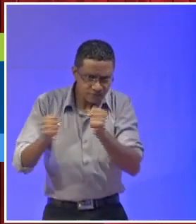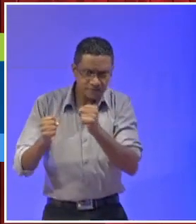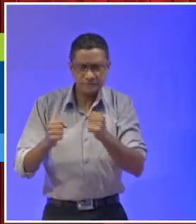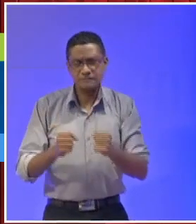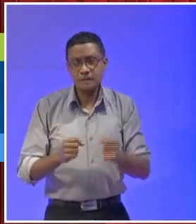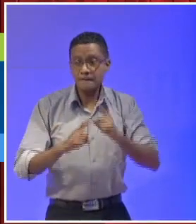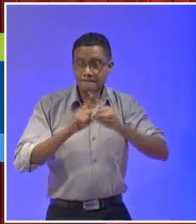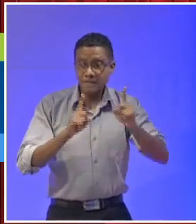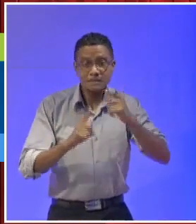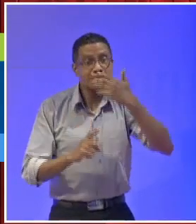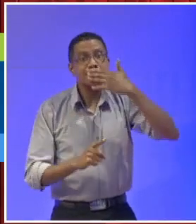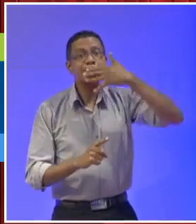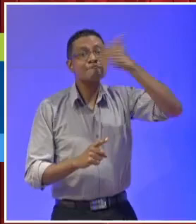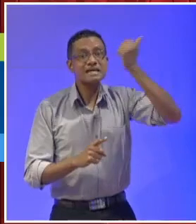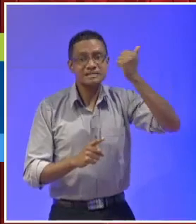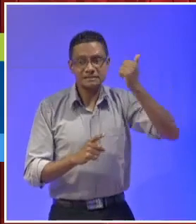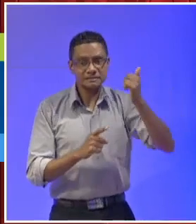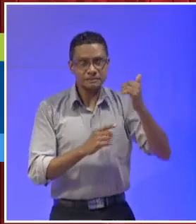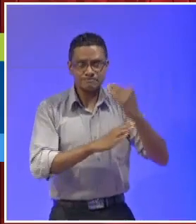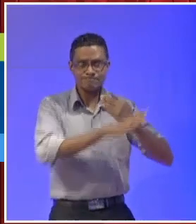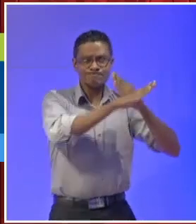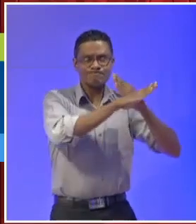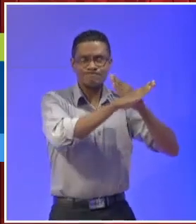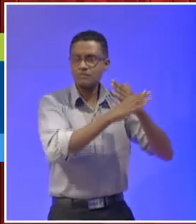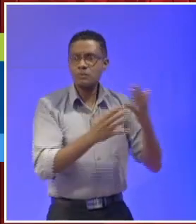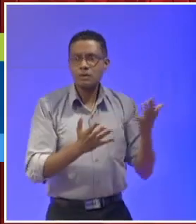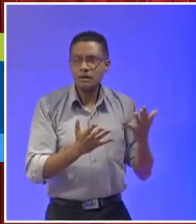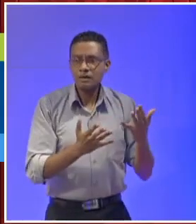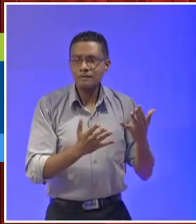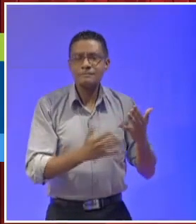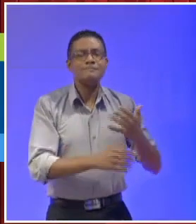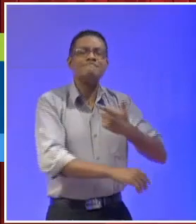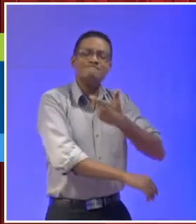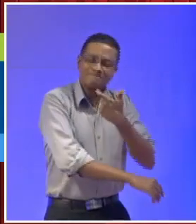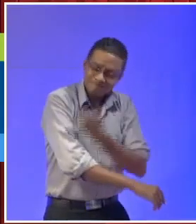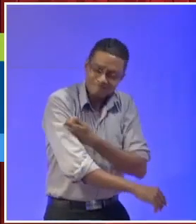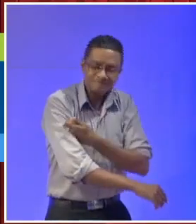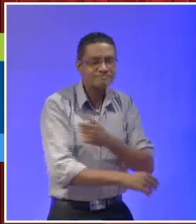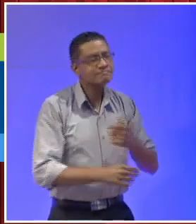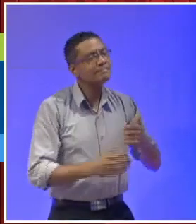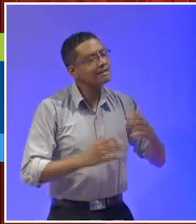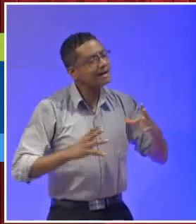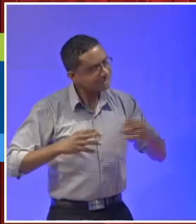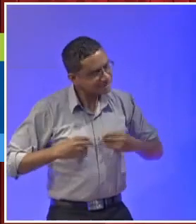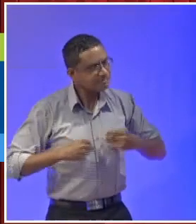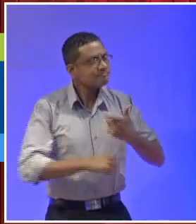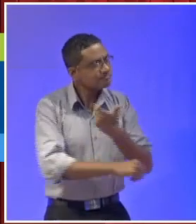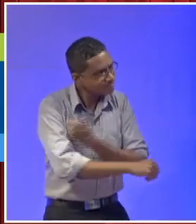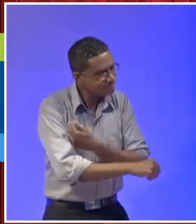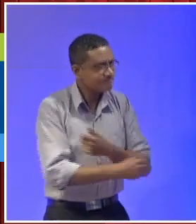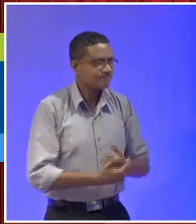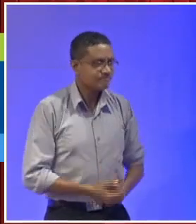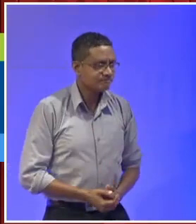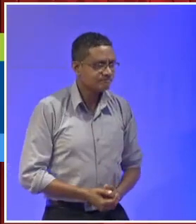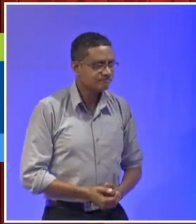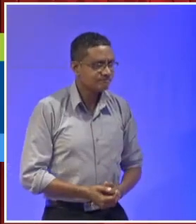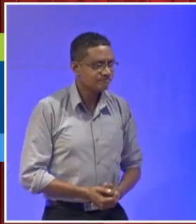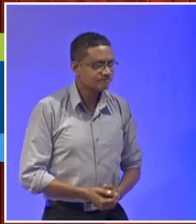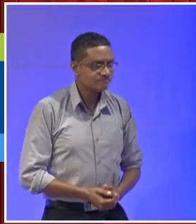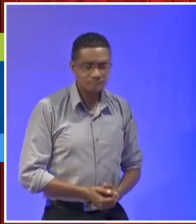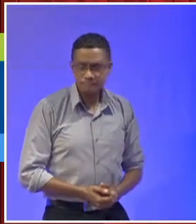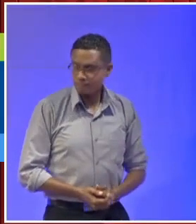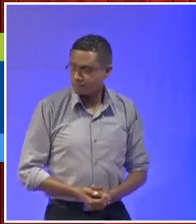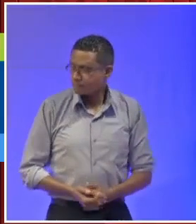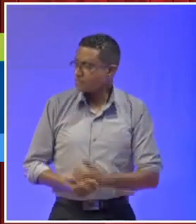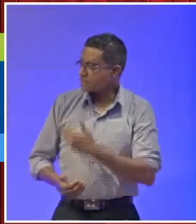the best mitigation strategies is vaccination. Right? Thank you very much, Rashad. Thank you,